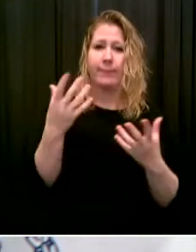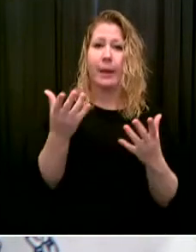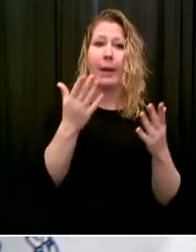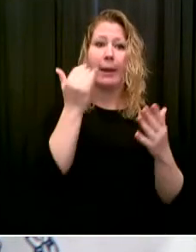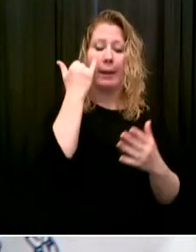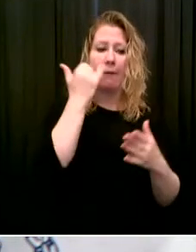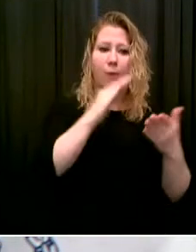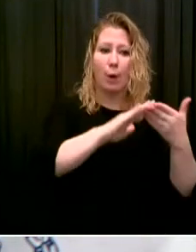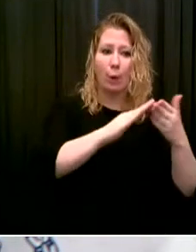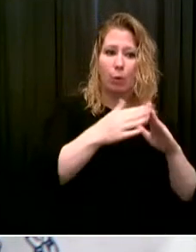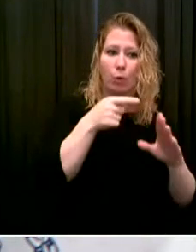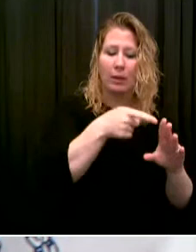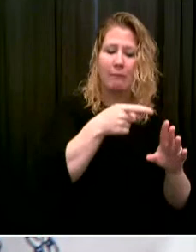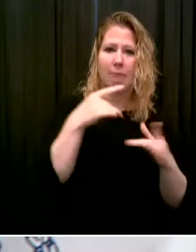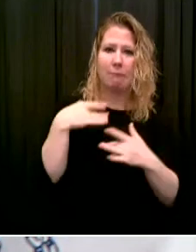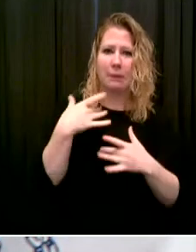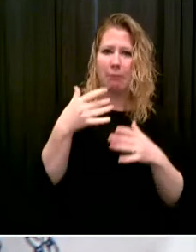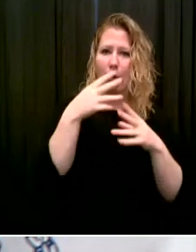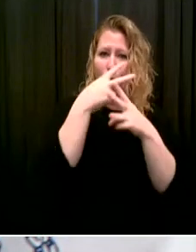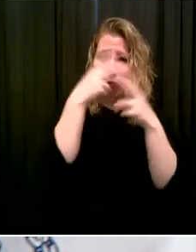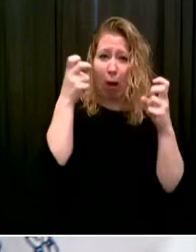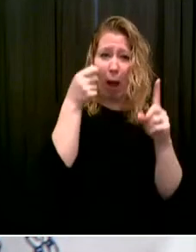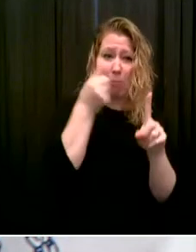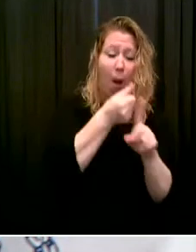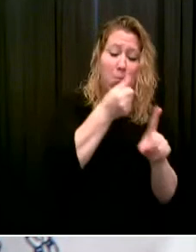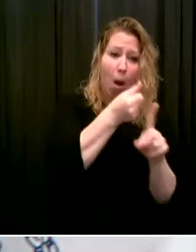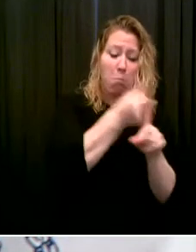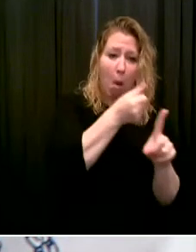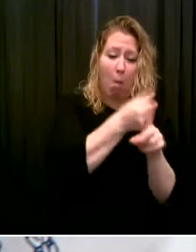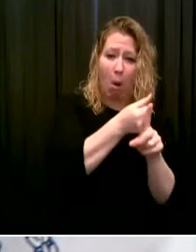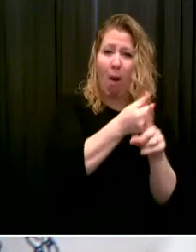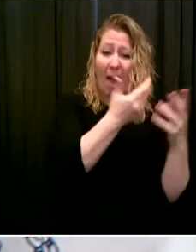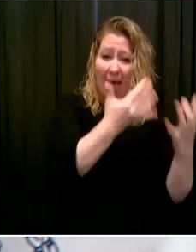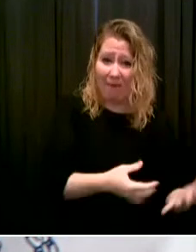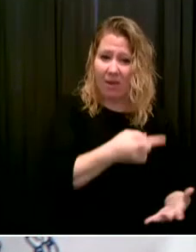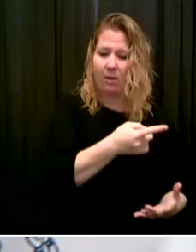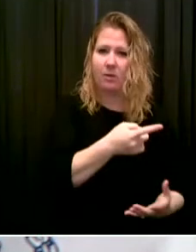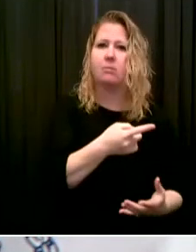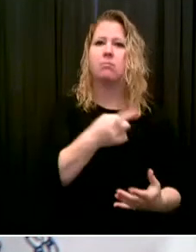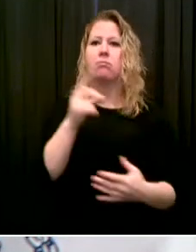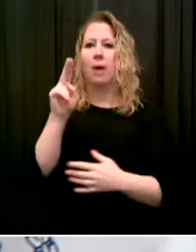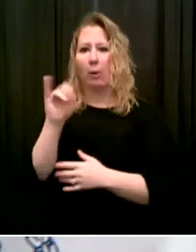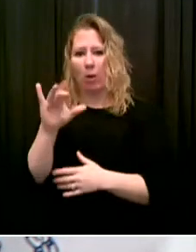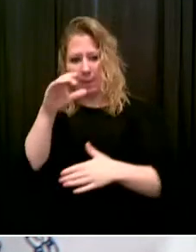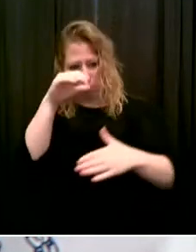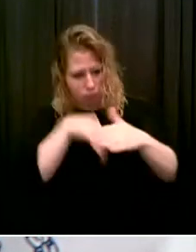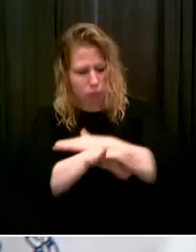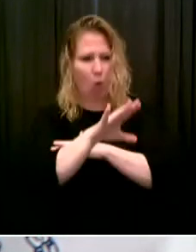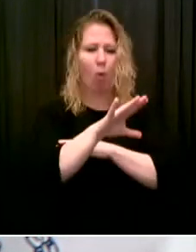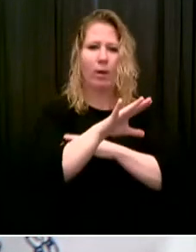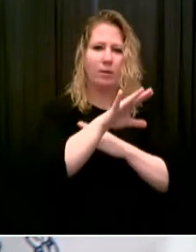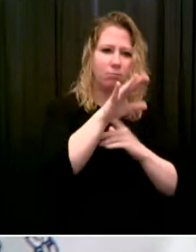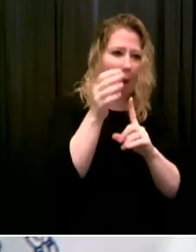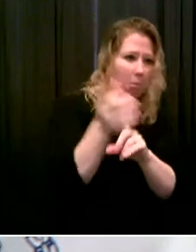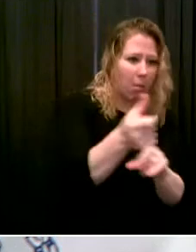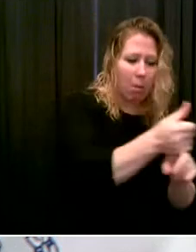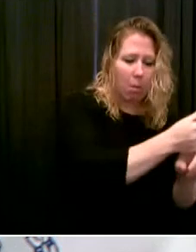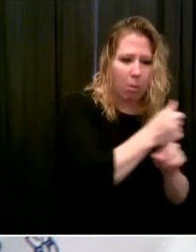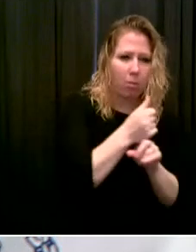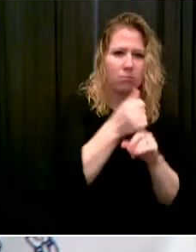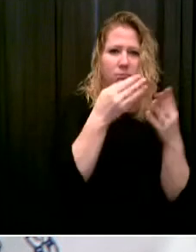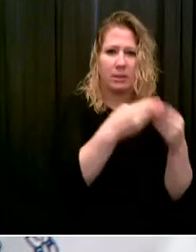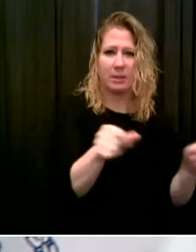attack it. We knew how to attack it and solve the problem in a concentrated area. We were a little spread out